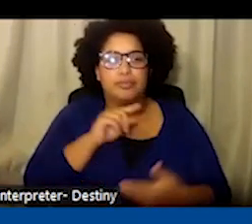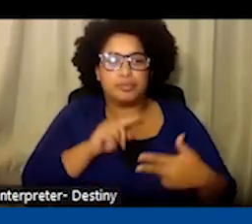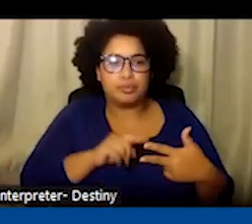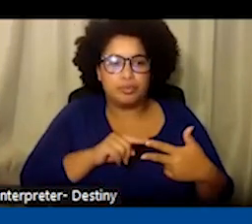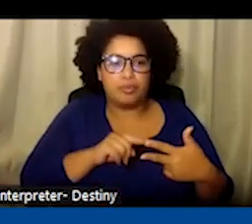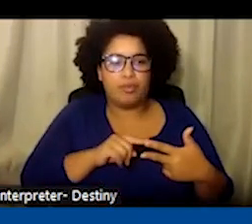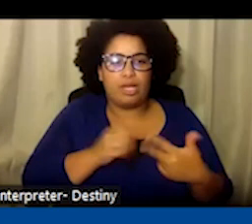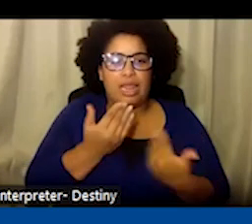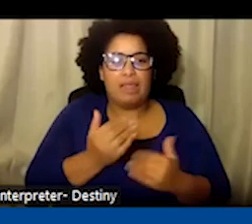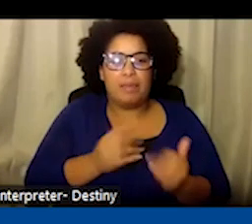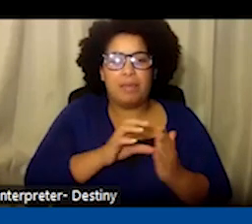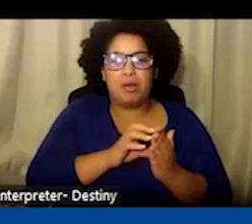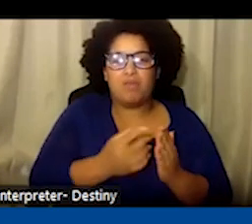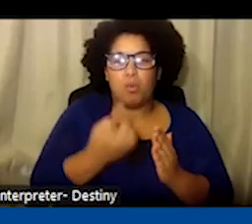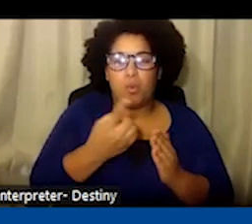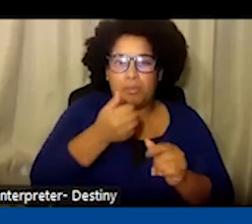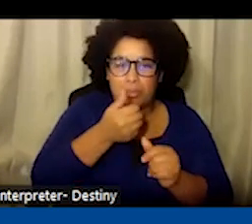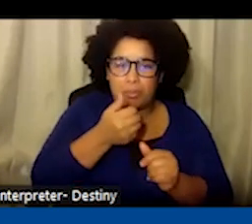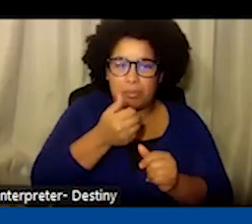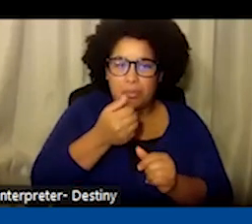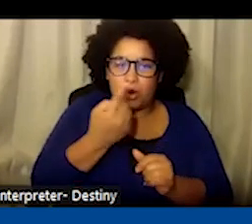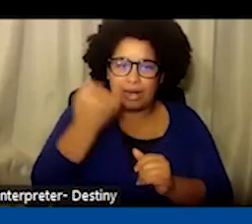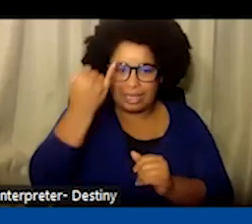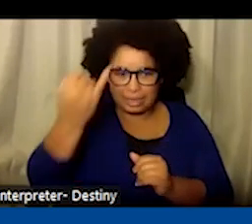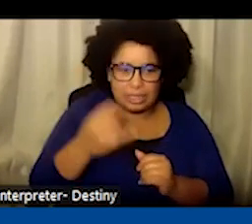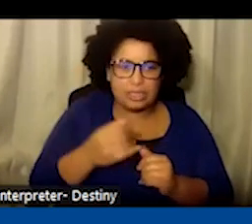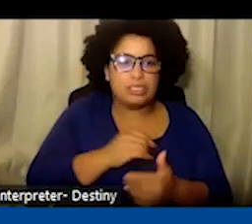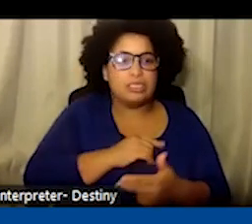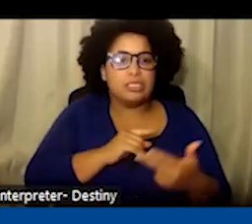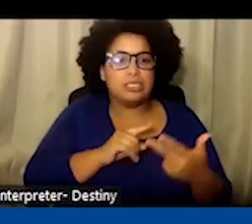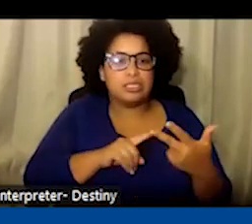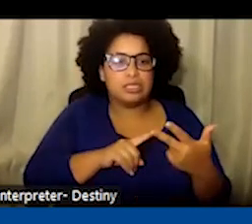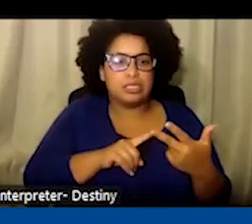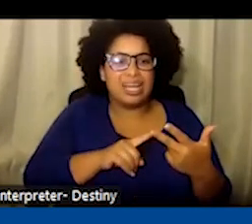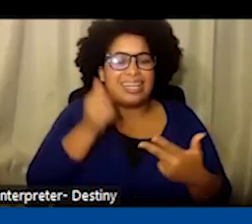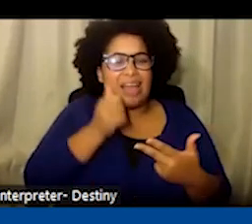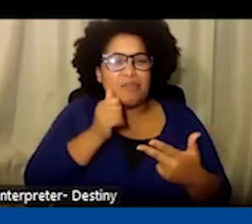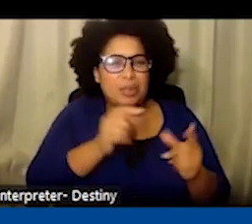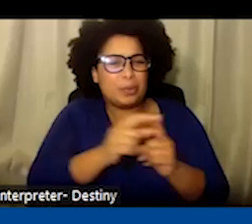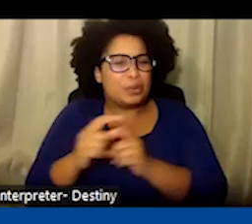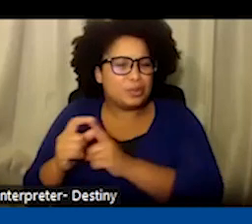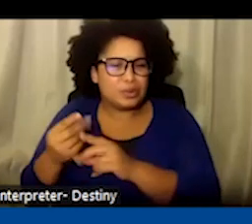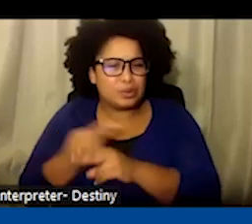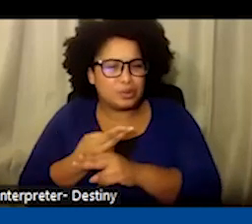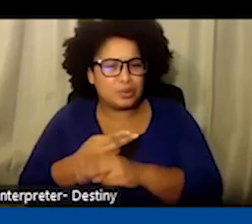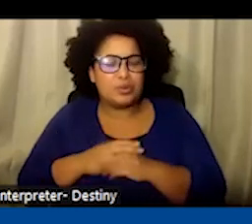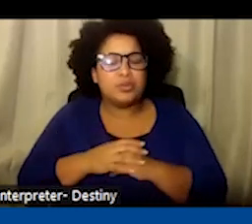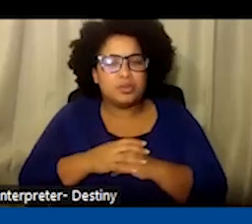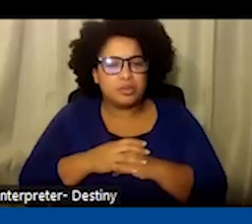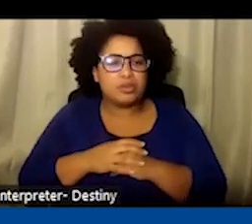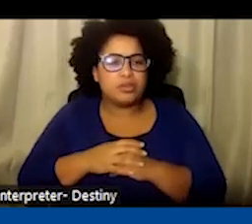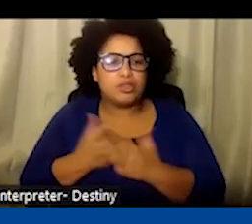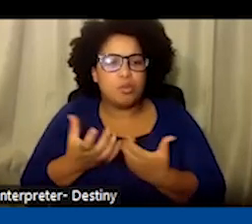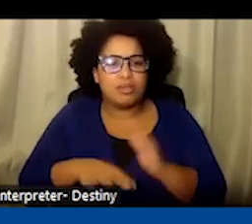the paragraphs to one per paragraph, and use everyday words. You want to find